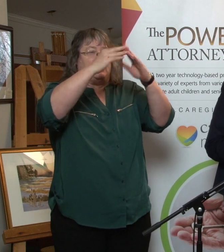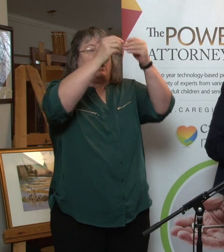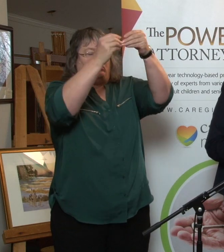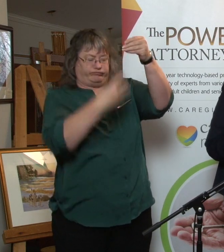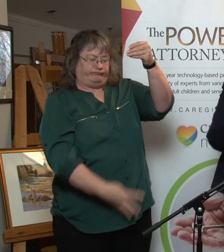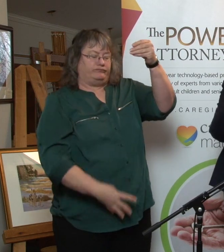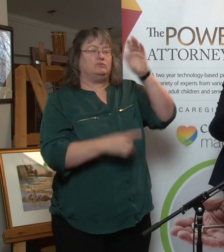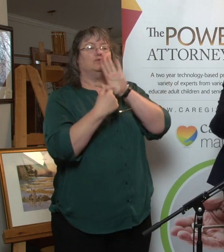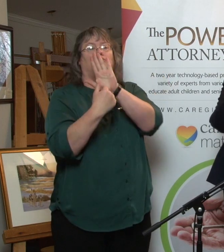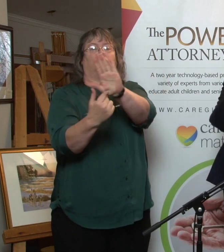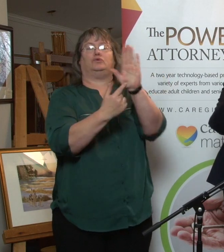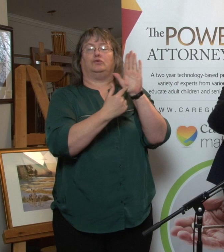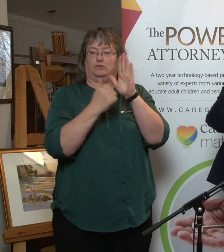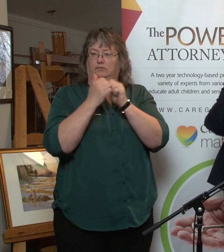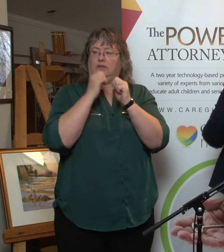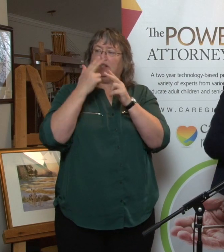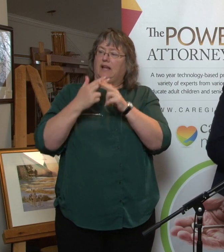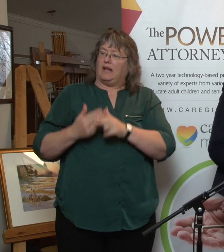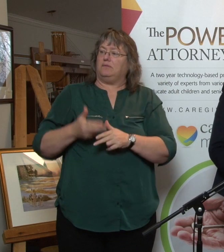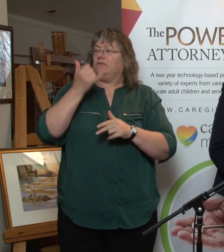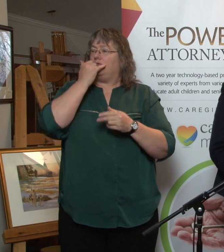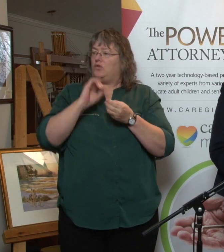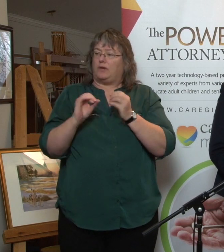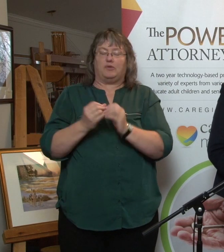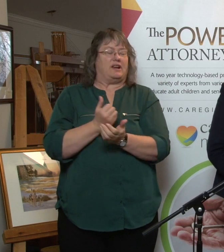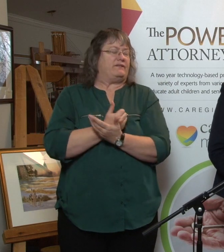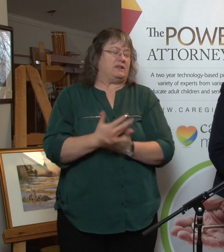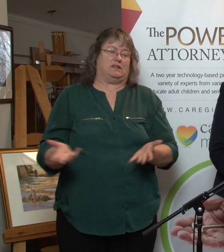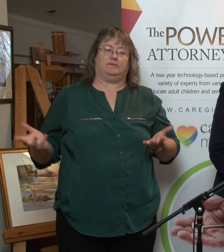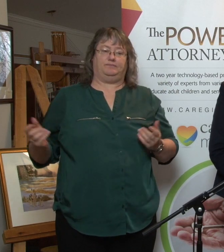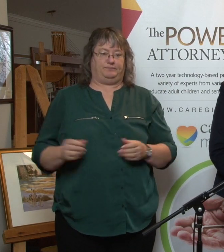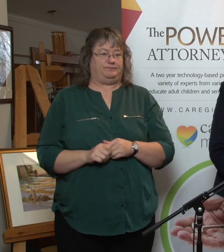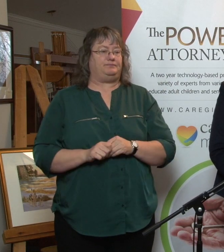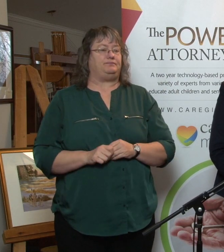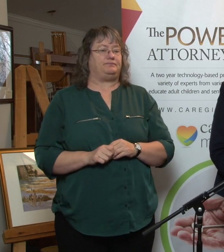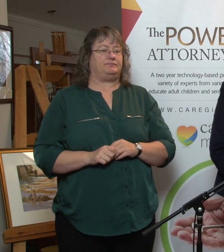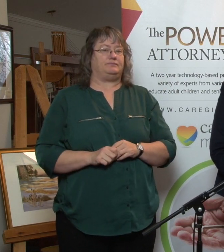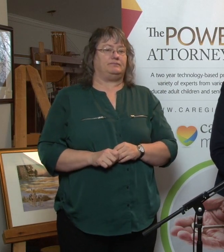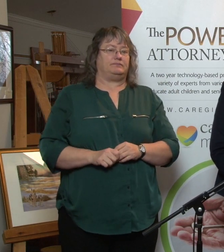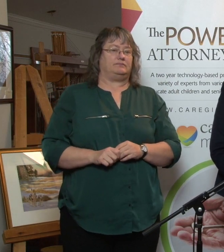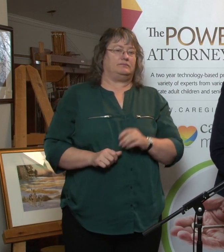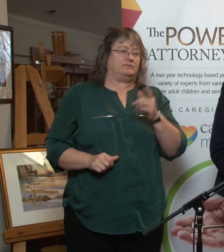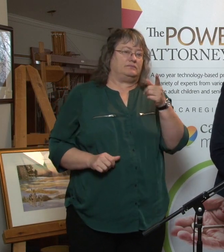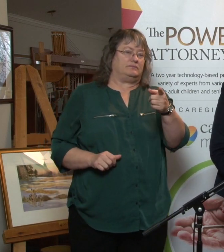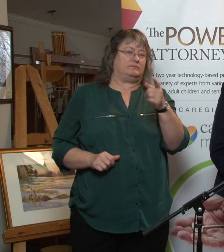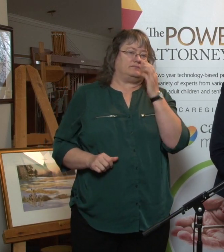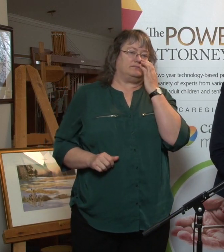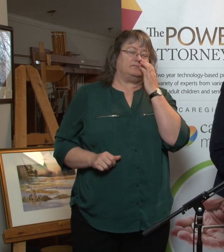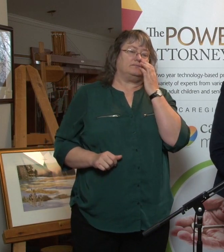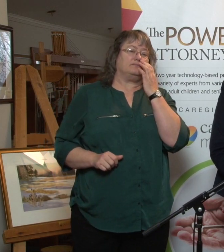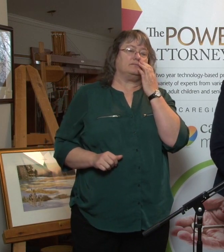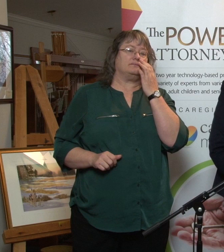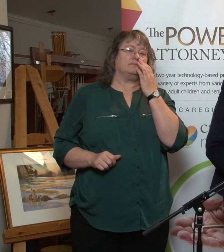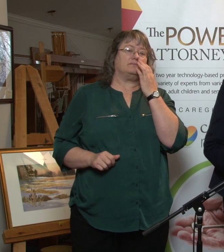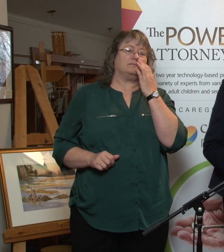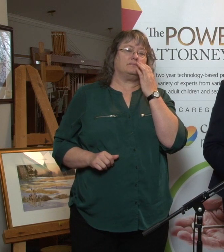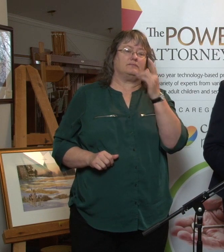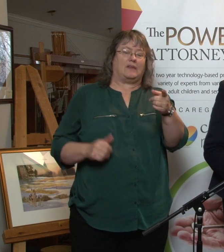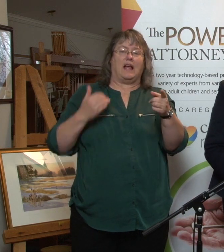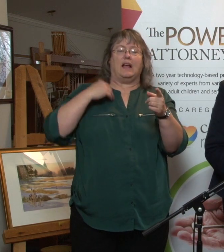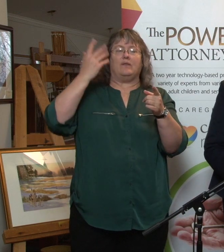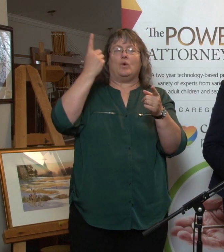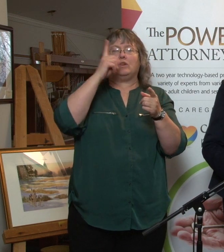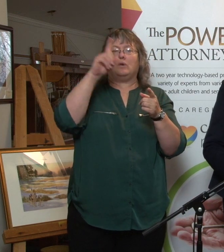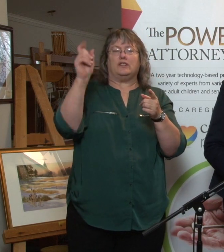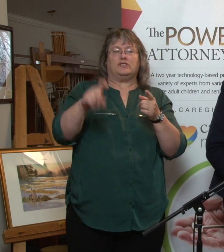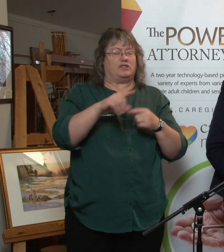informations, with all the names, numbers, and every information you need. Joan, we have a question that I got yesterday.